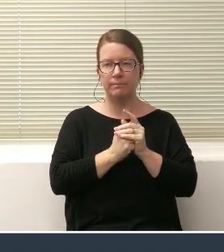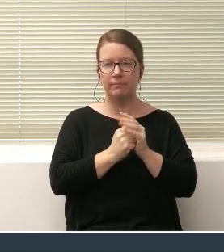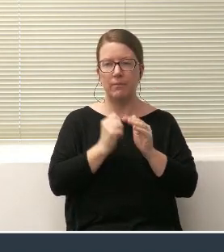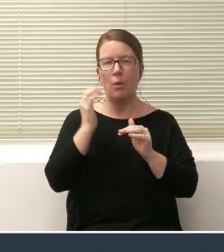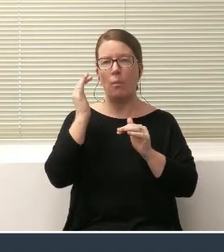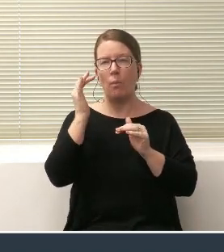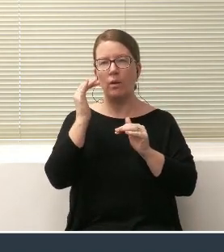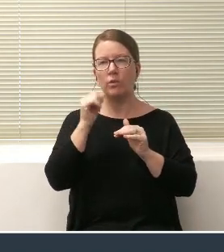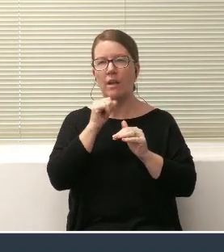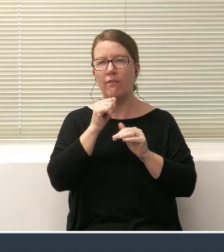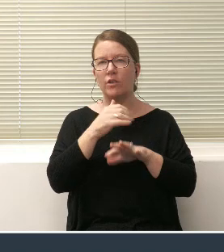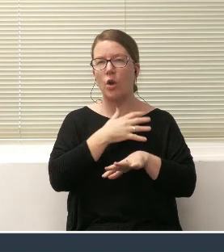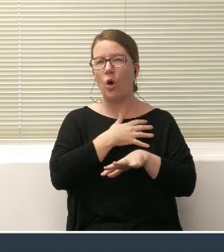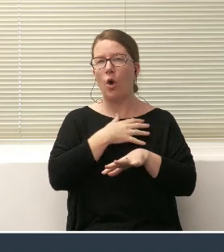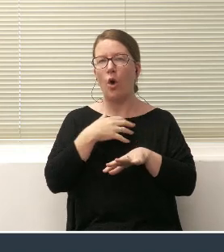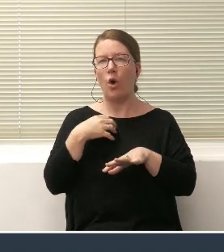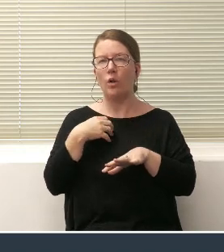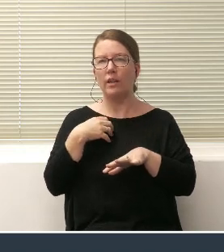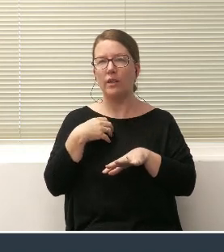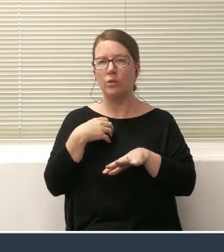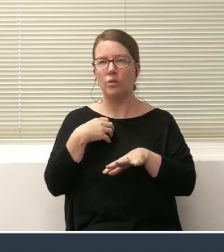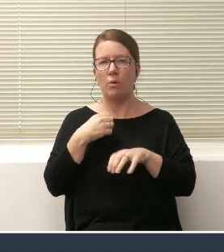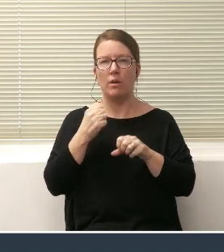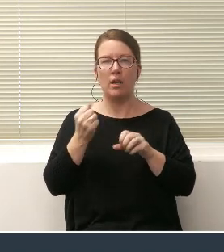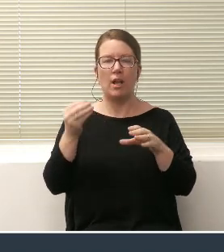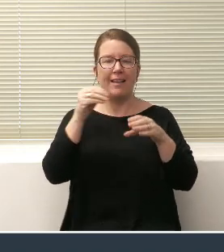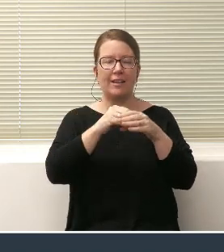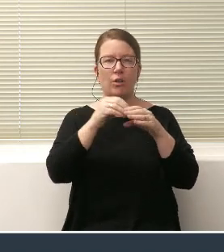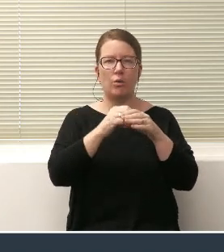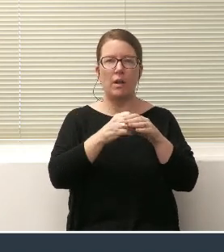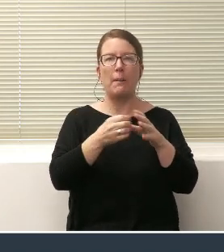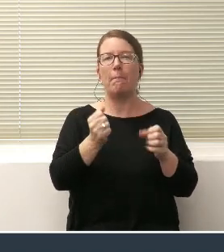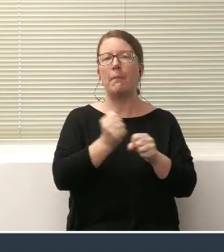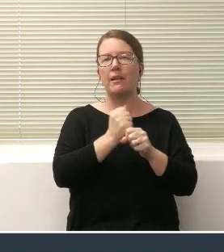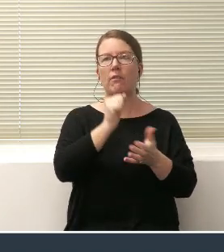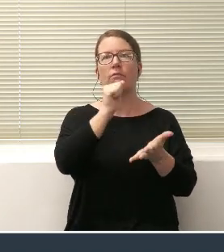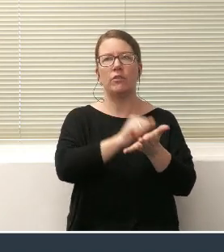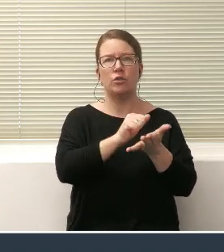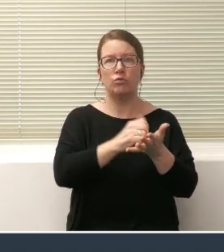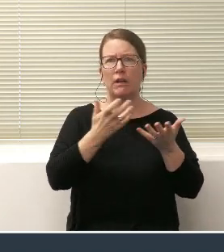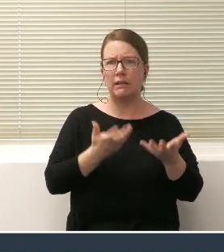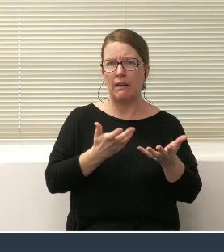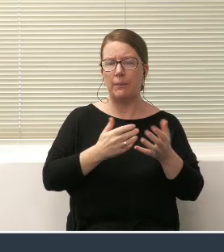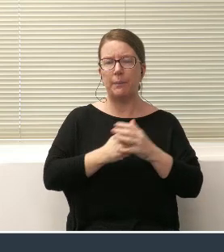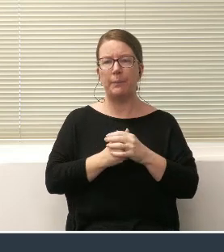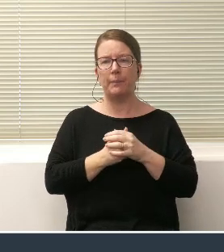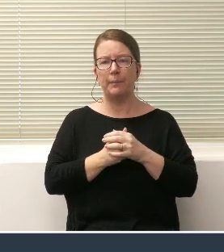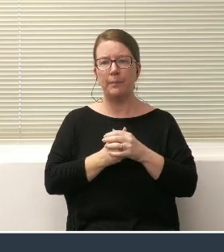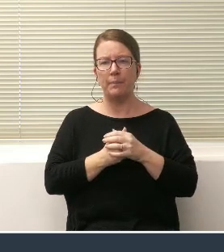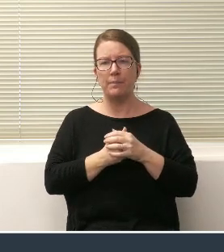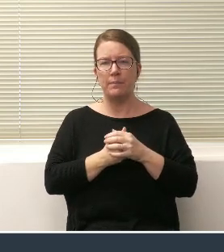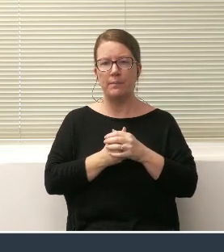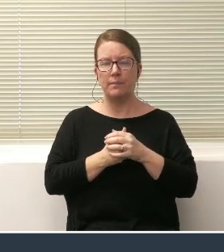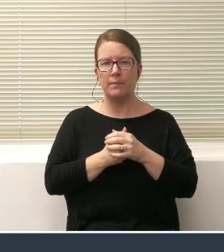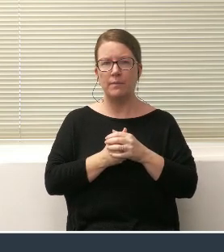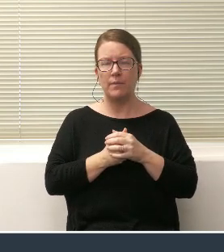Just wondering if it's a little early in the process now to include that as part of the 3-year plan. I